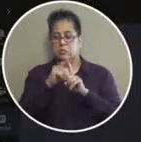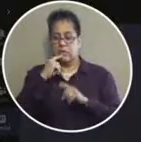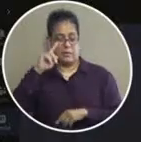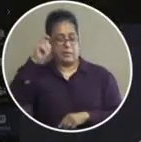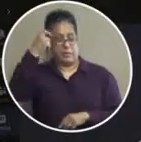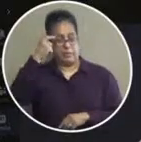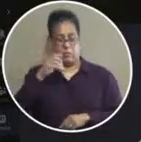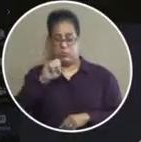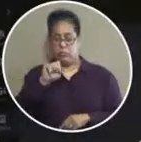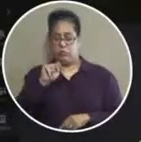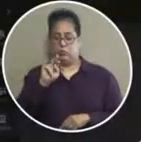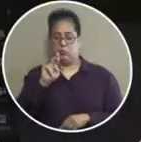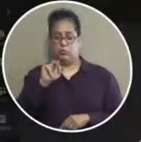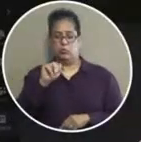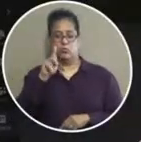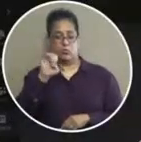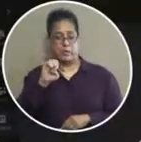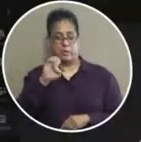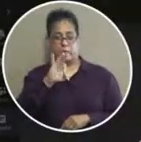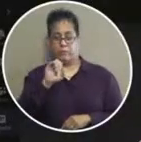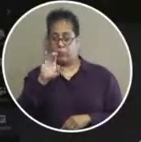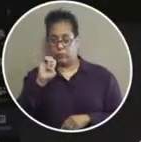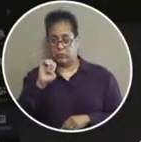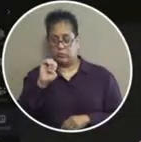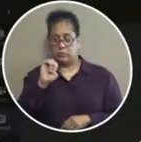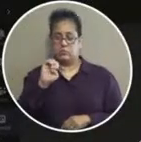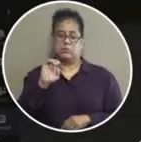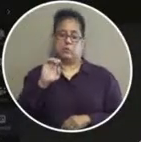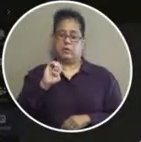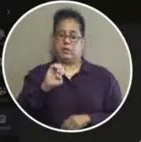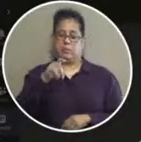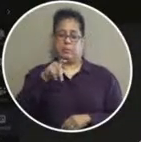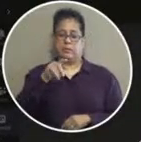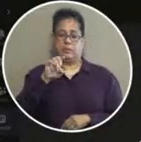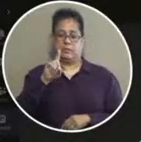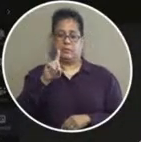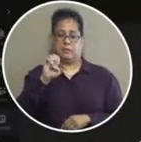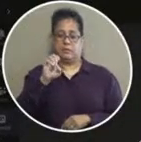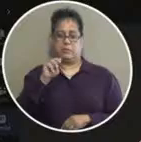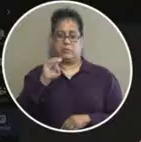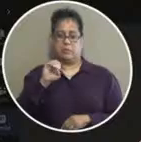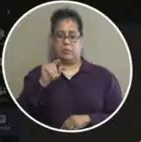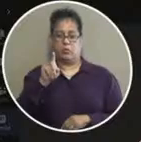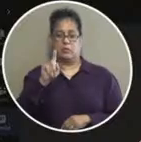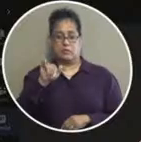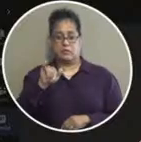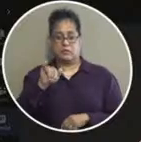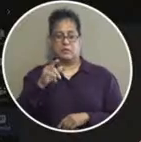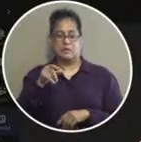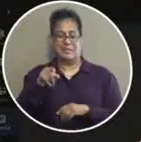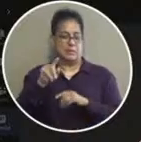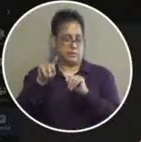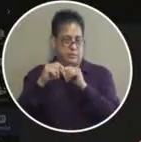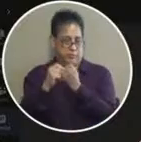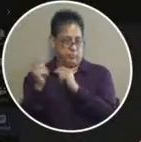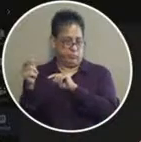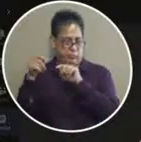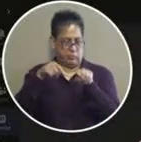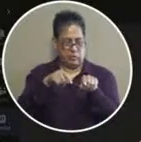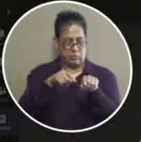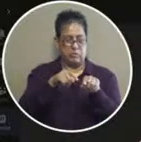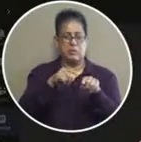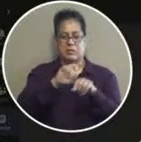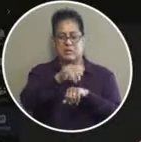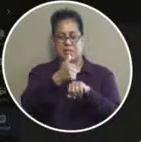governor's strike force, when they came out, and then their epidemiology surge team, when they set up their